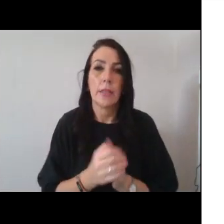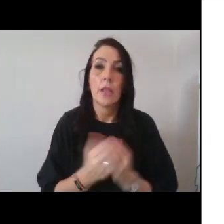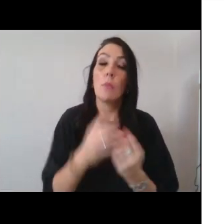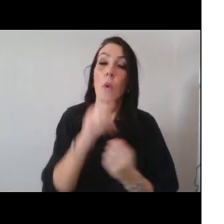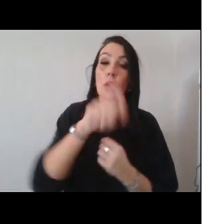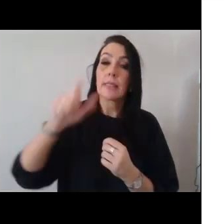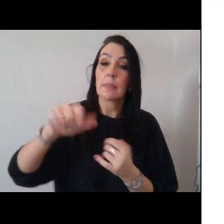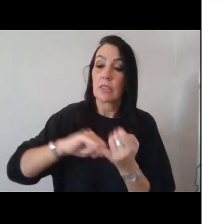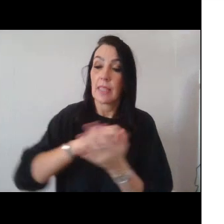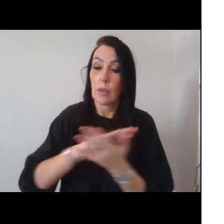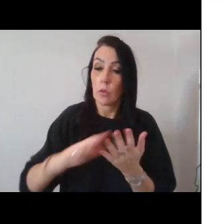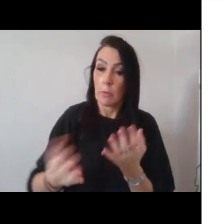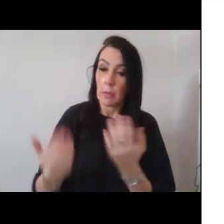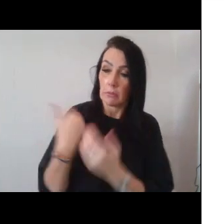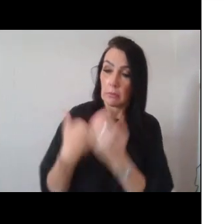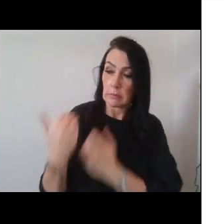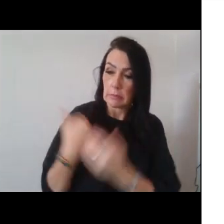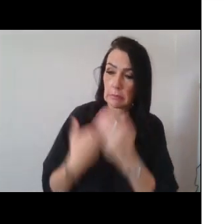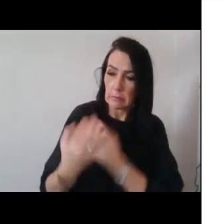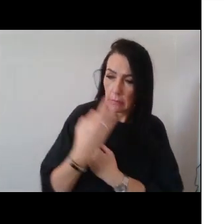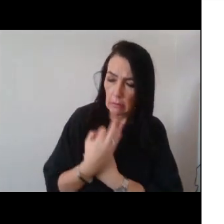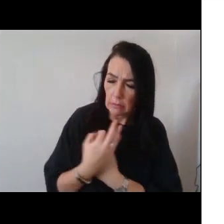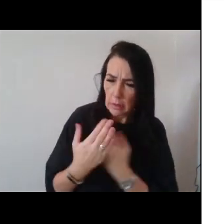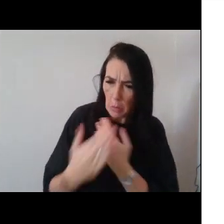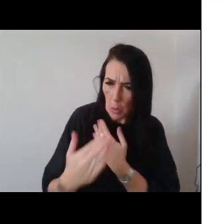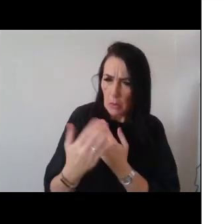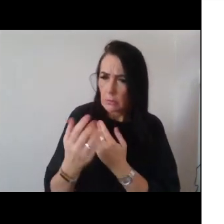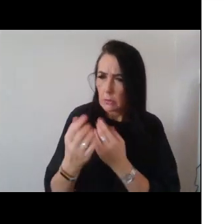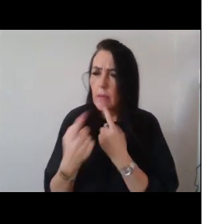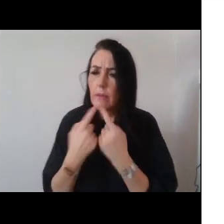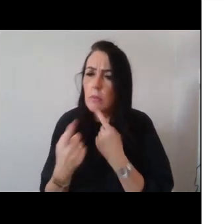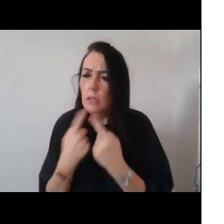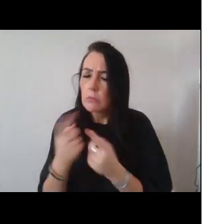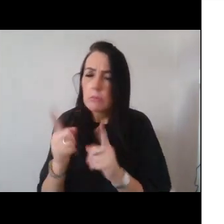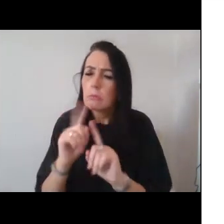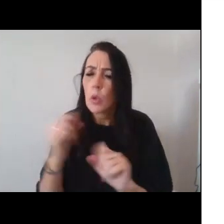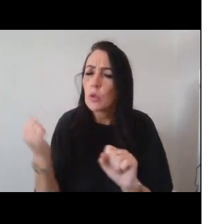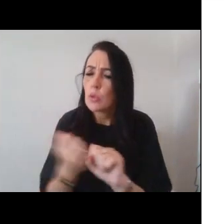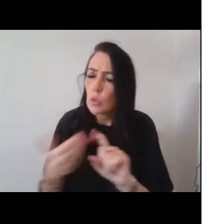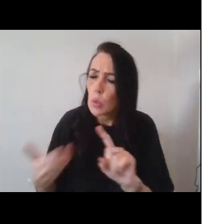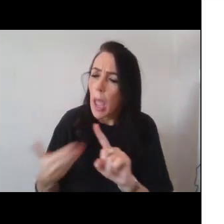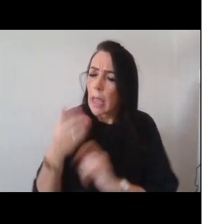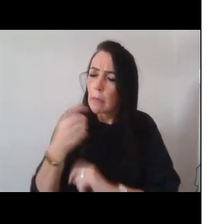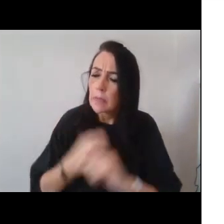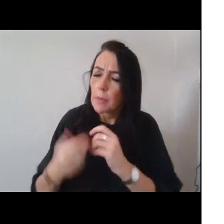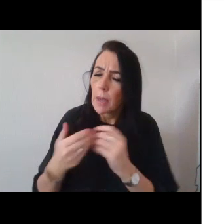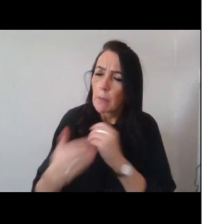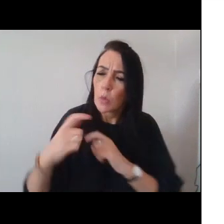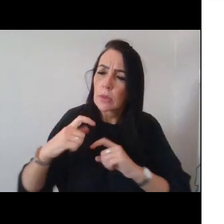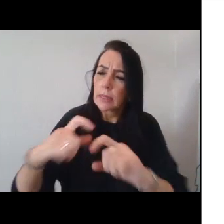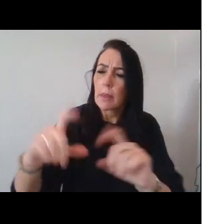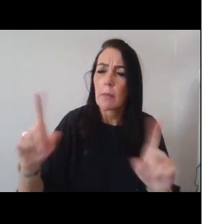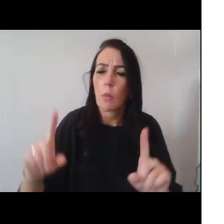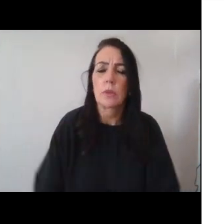asking companies and organizations to be more transparent and share information on what they're doing to become more sustainable.